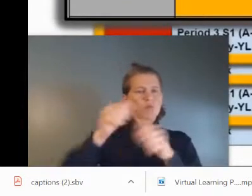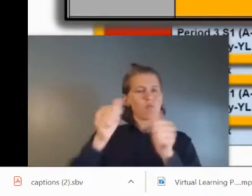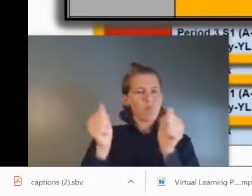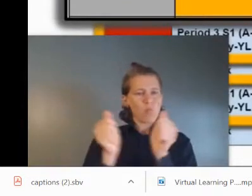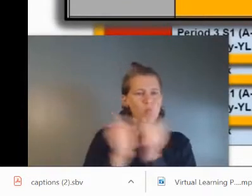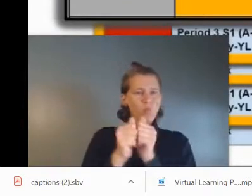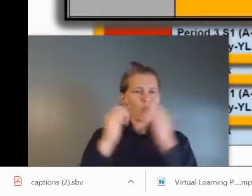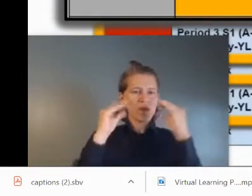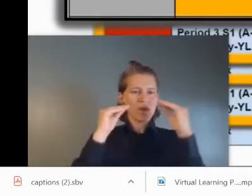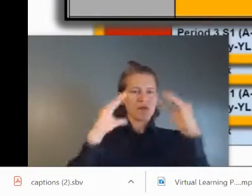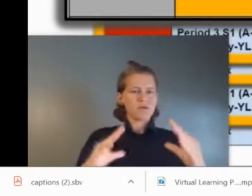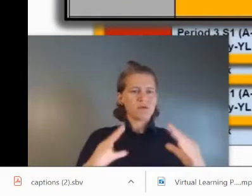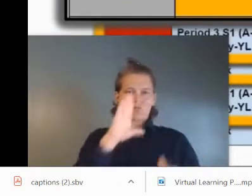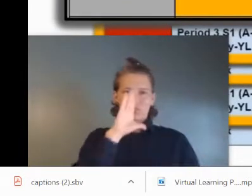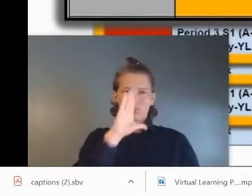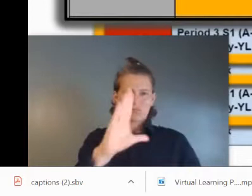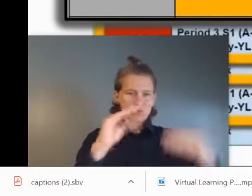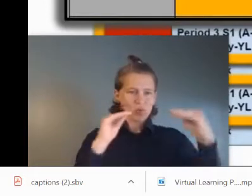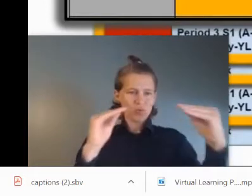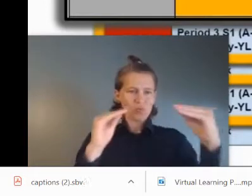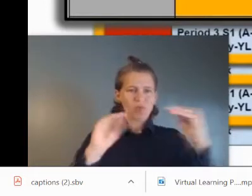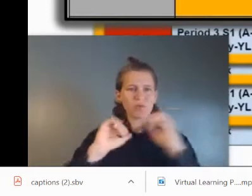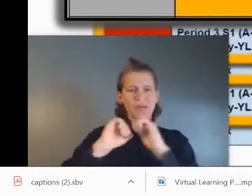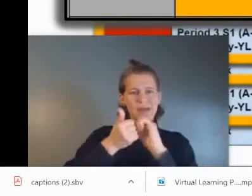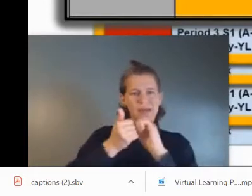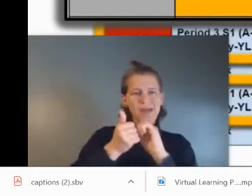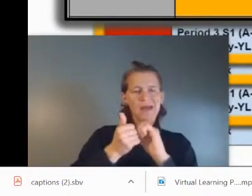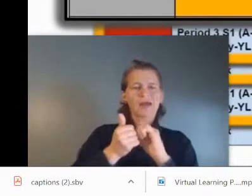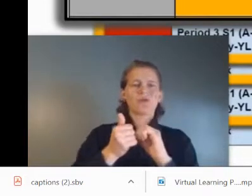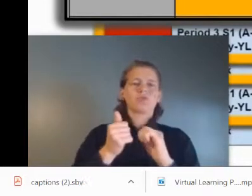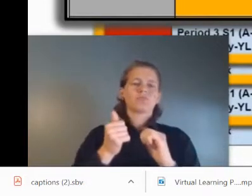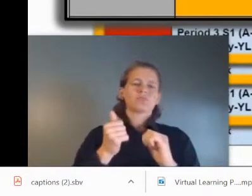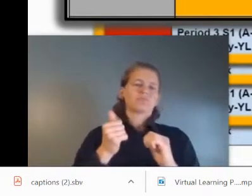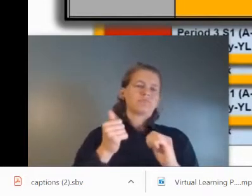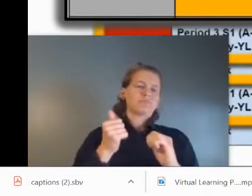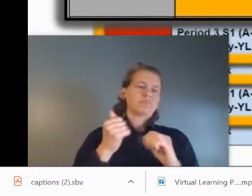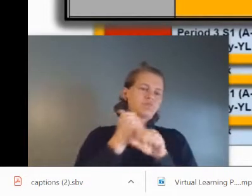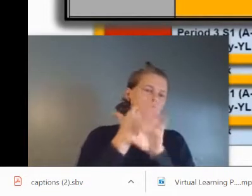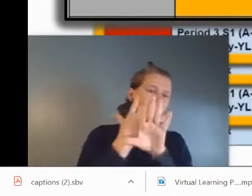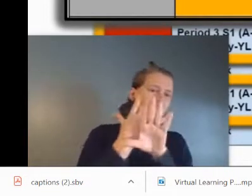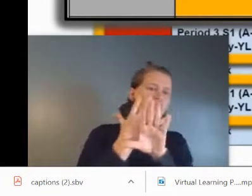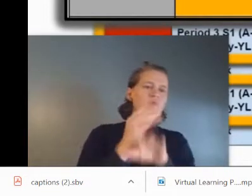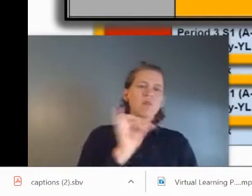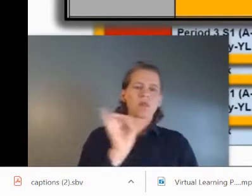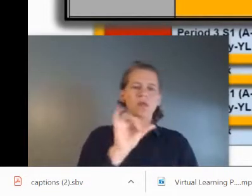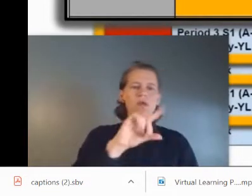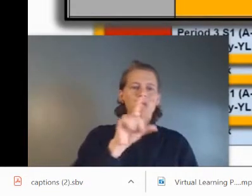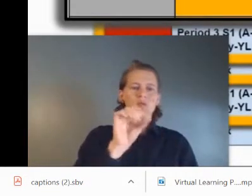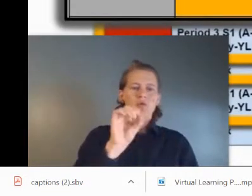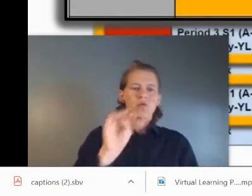This will occur through video conferencing using tools such as Zoom, Google Meet, and others.